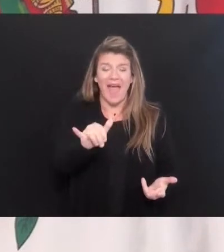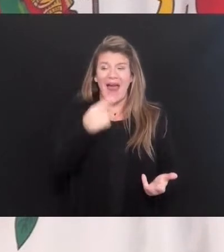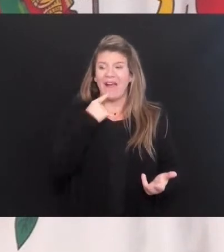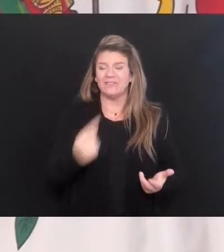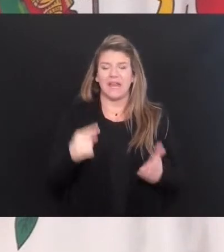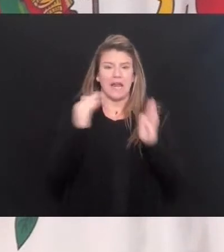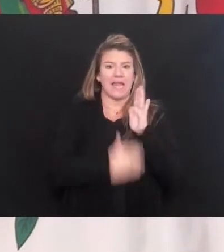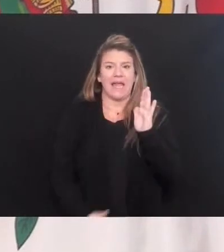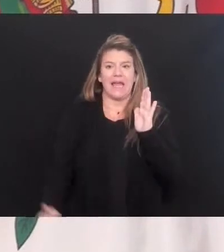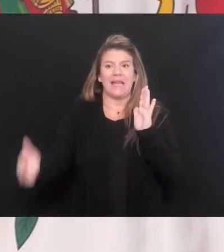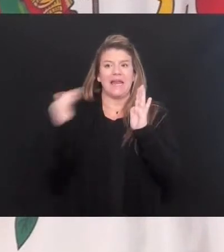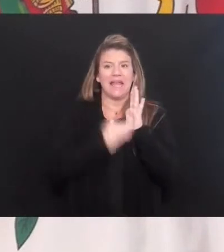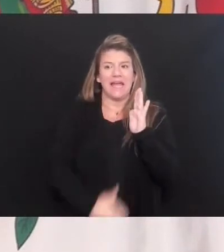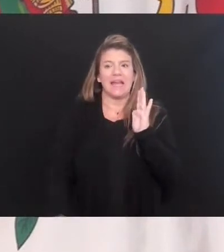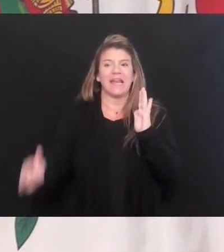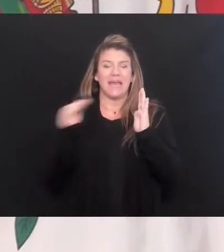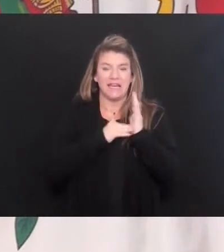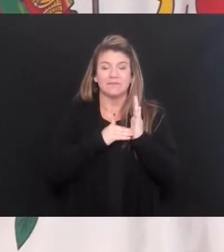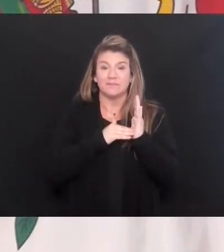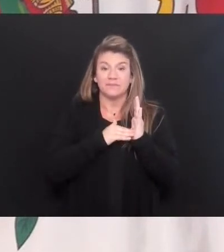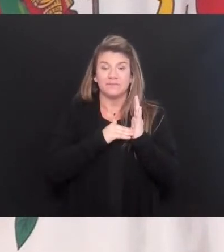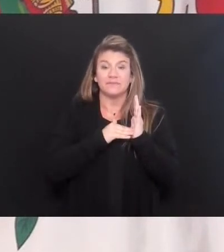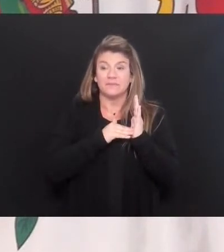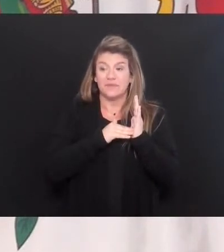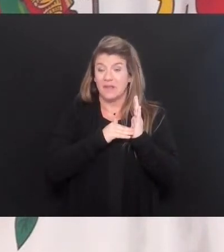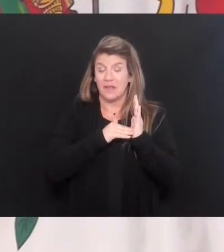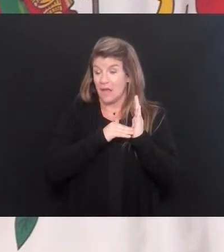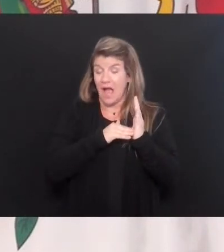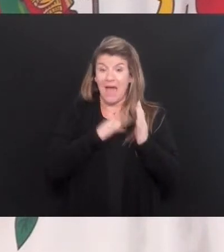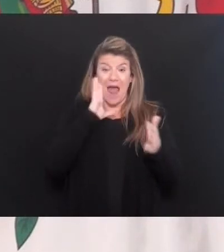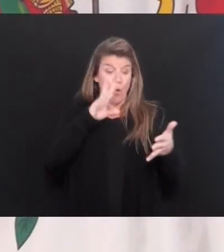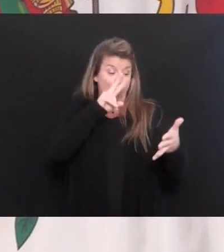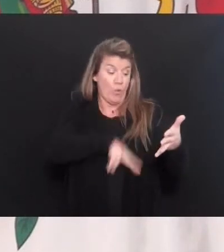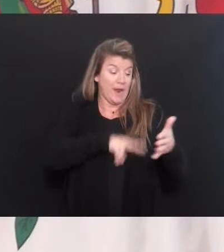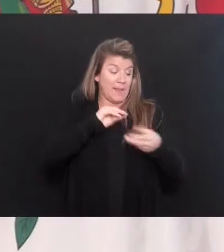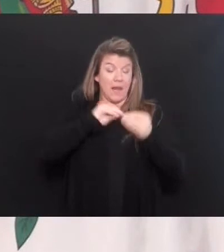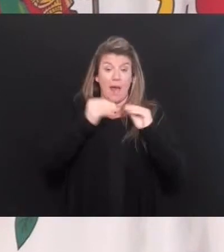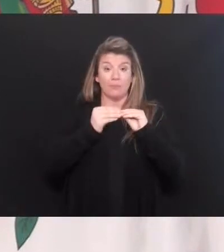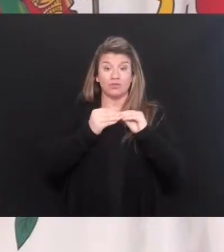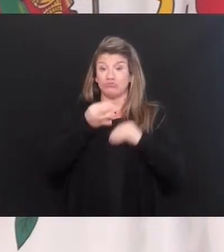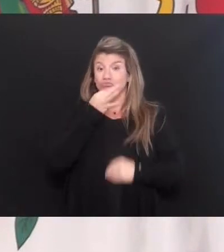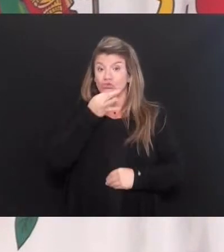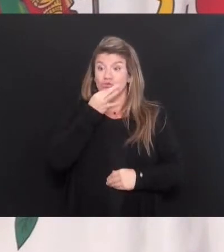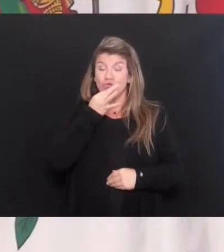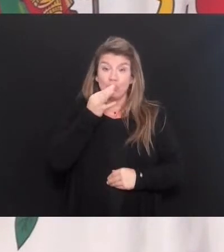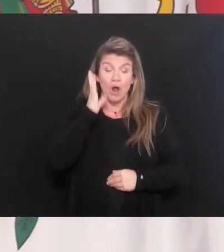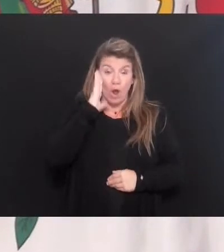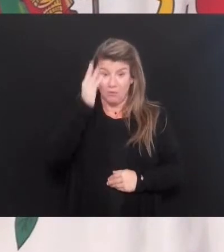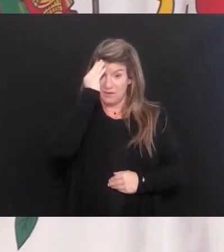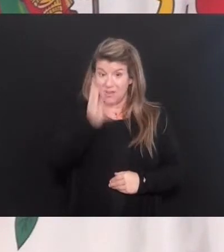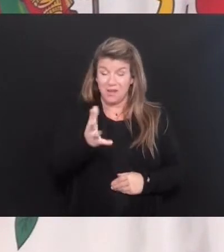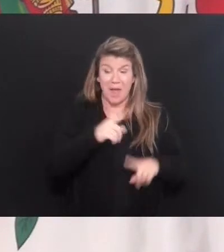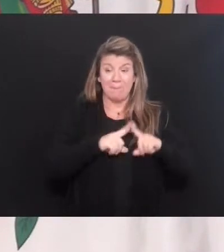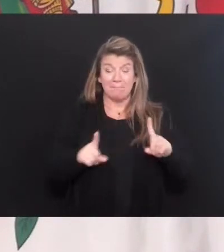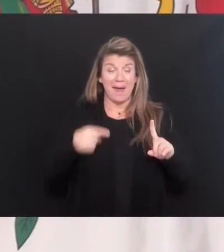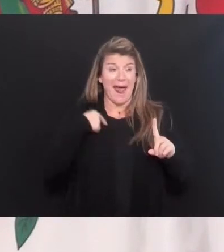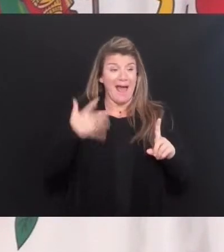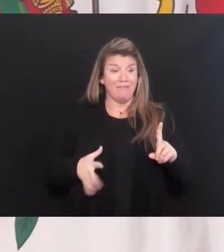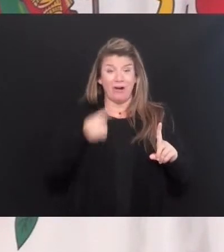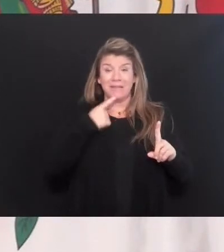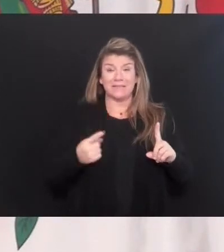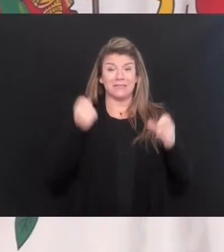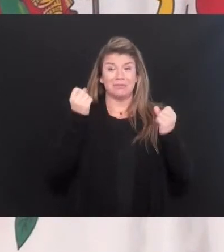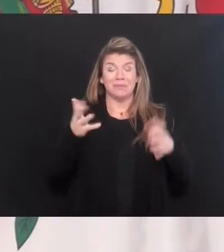you over and over, you know, and I'll read through the numbers right here with you in just 1 second, but I've said to you over and